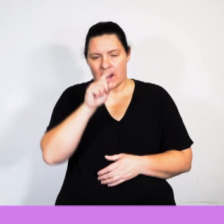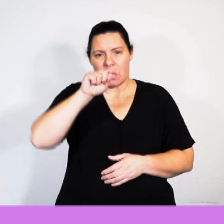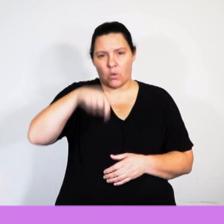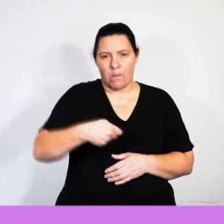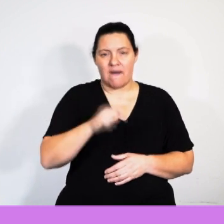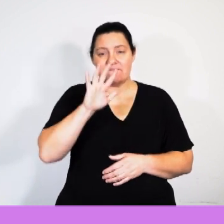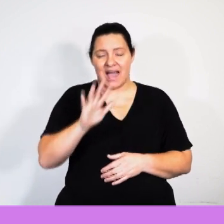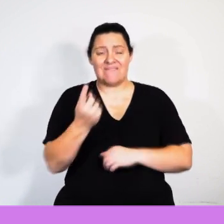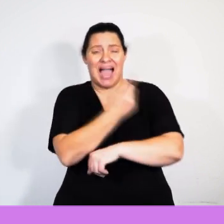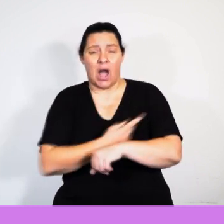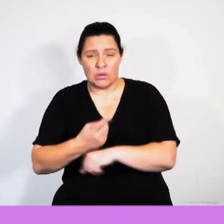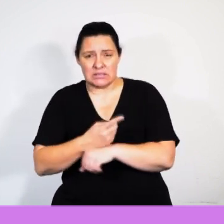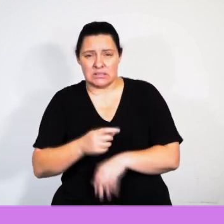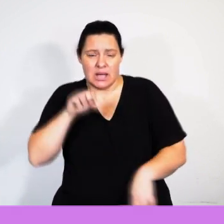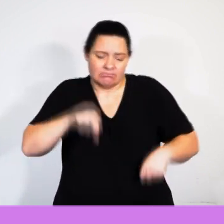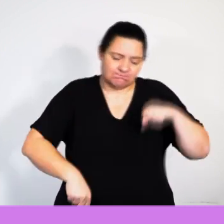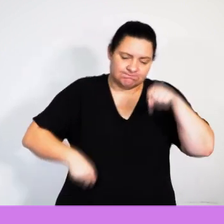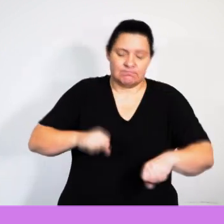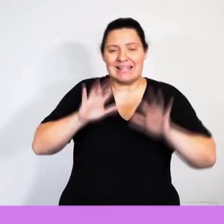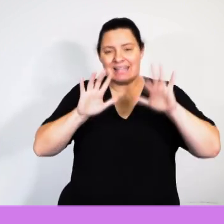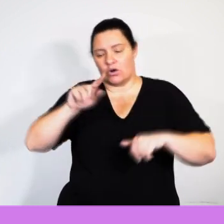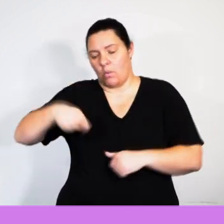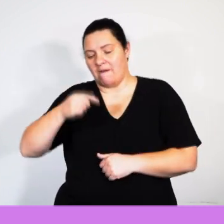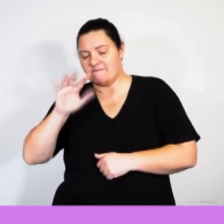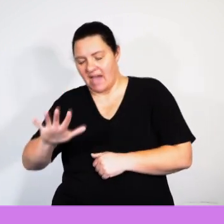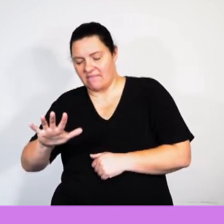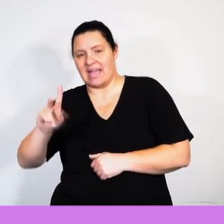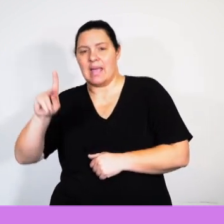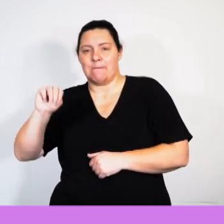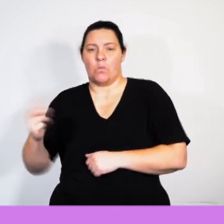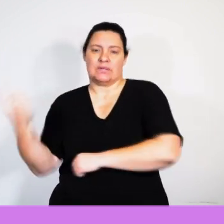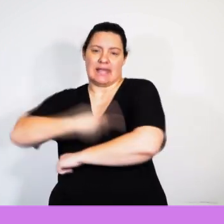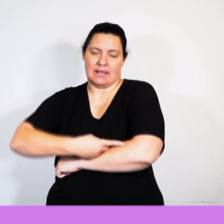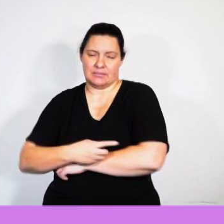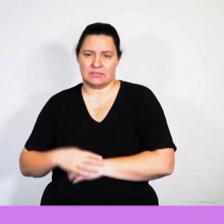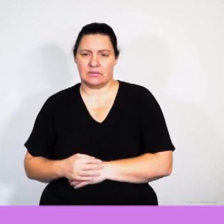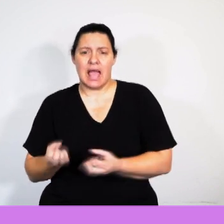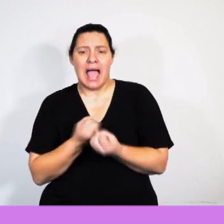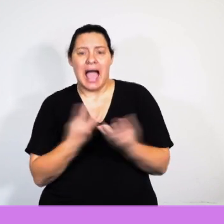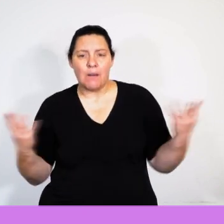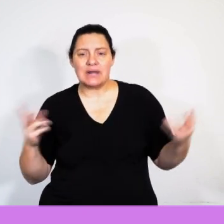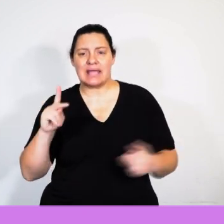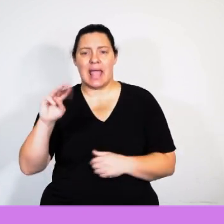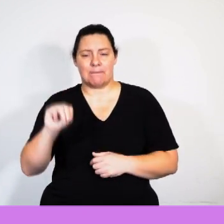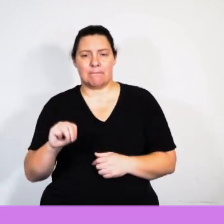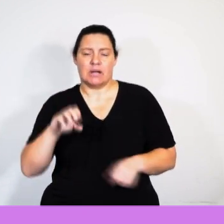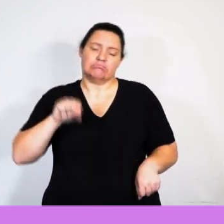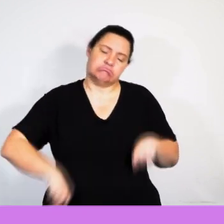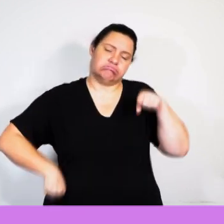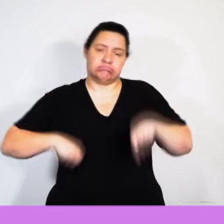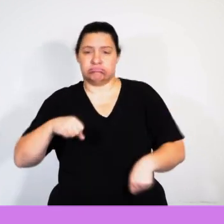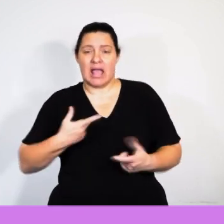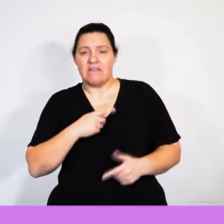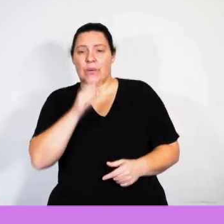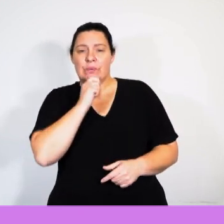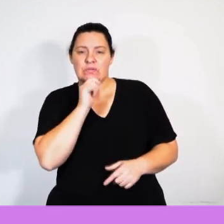takes him 1,5 hours to ride 10,5 kilometers a day. How many kilometers can